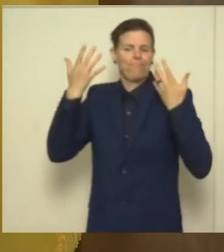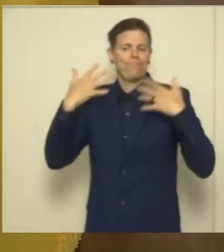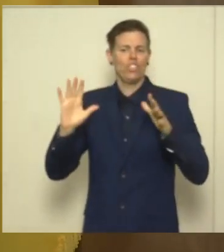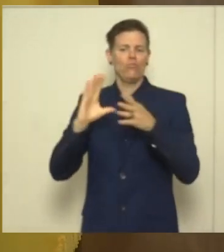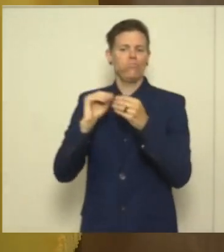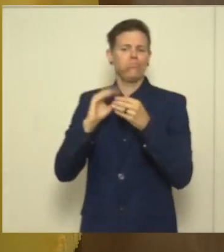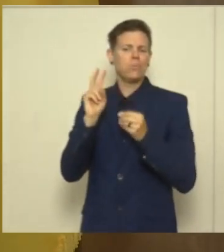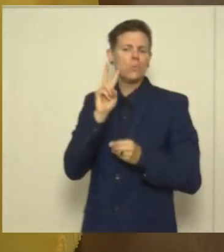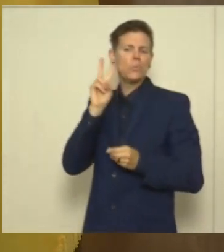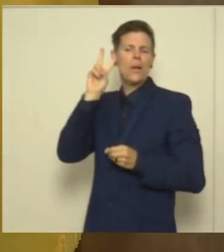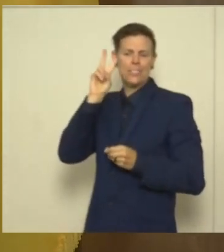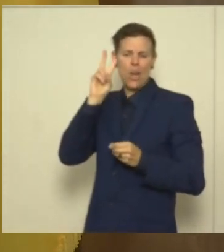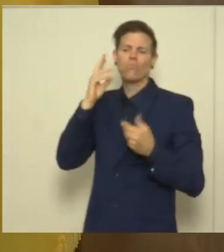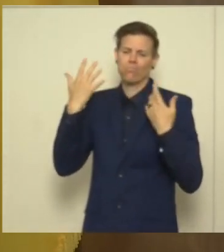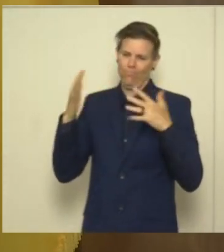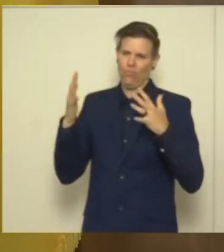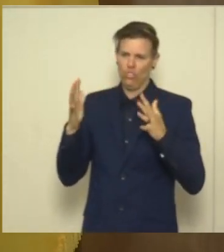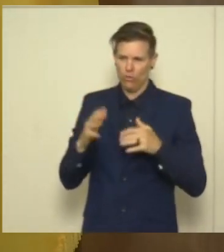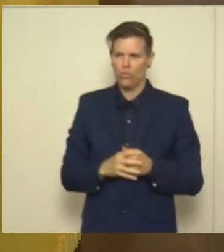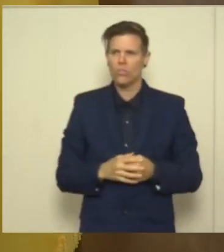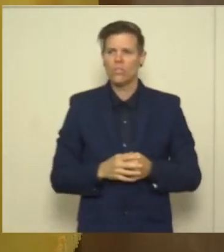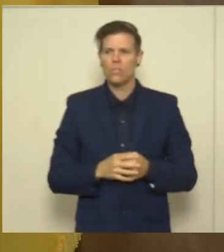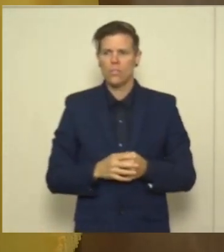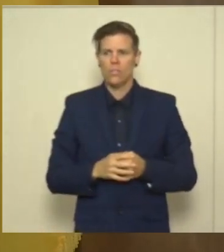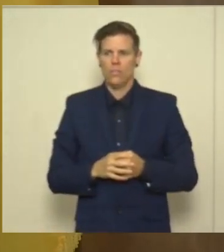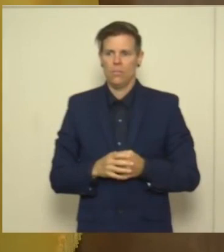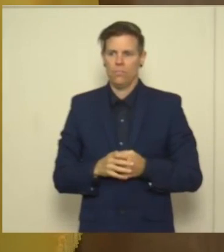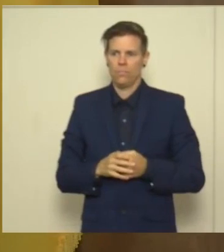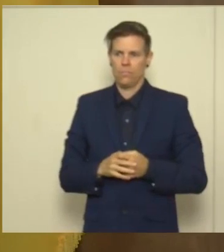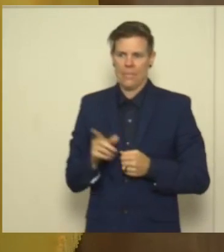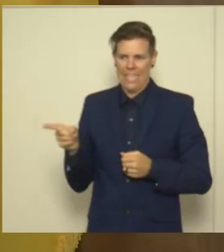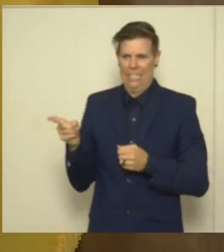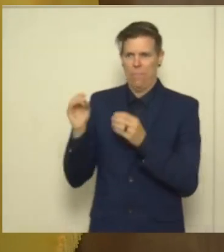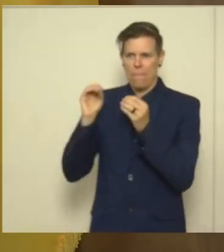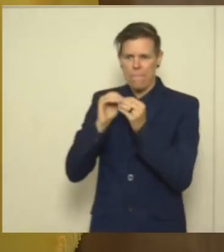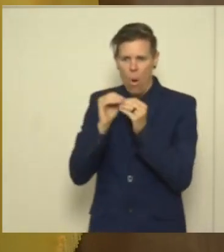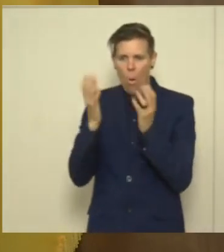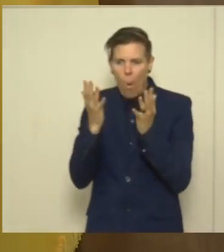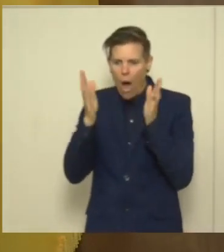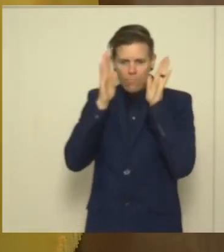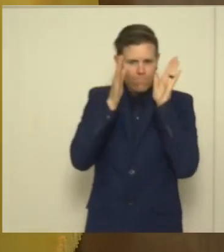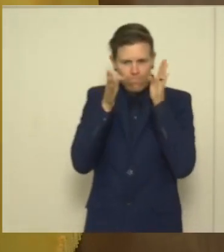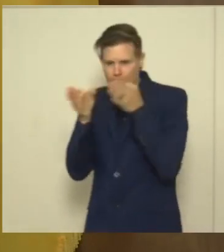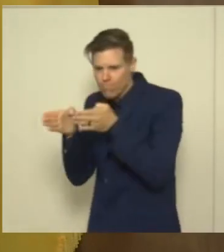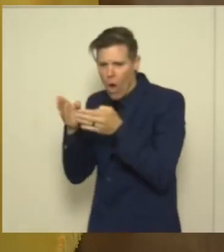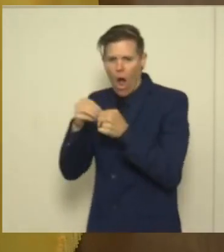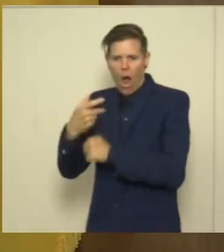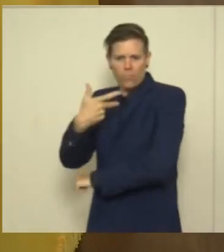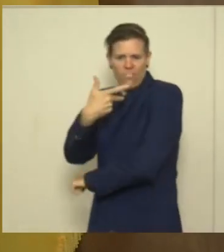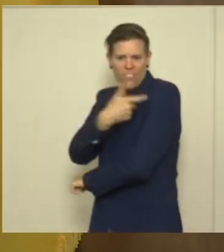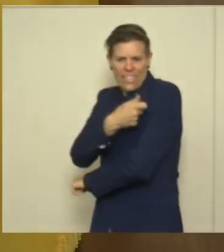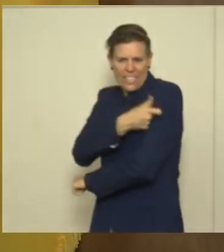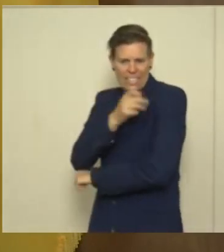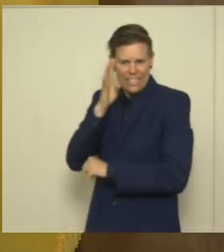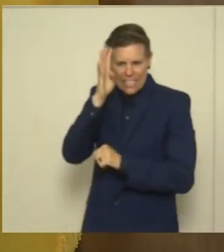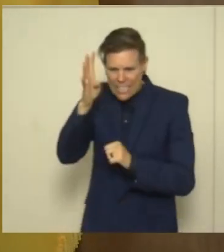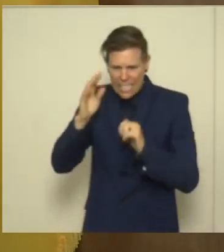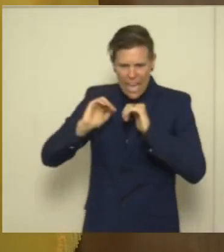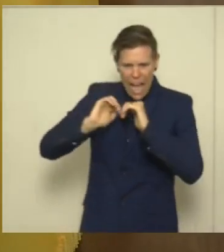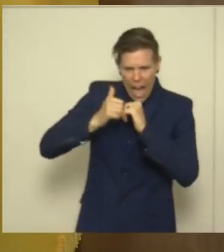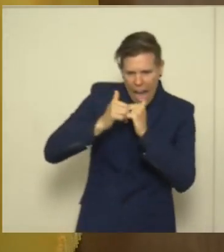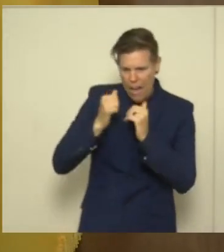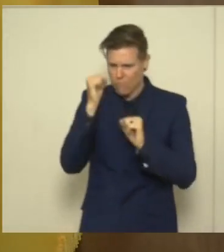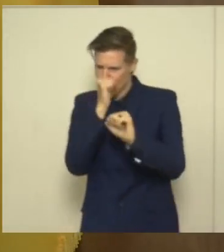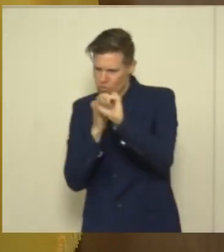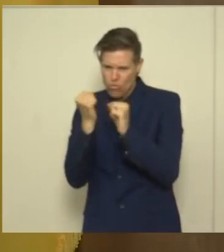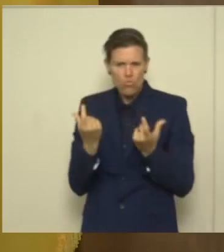vaccine implementation strategies and scenarios, we weren't able to get our calendars to sync up for 2 COVID updates in